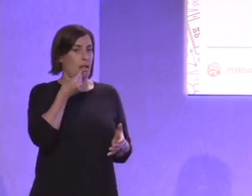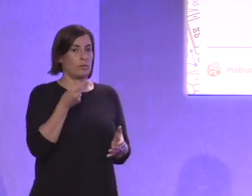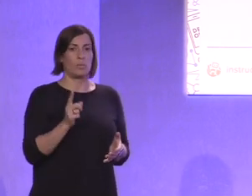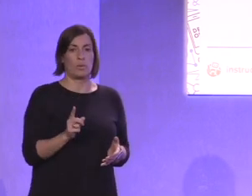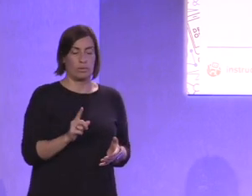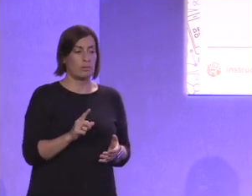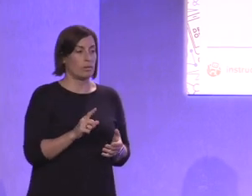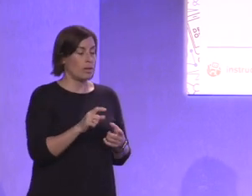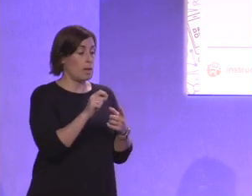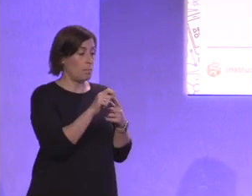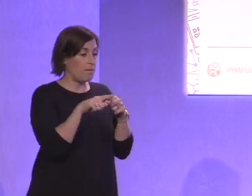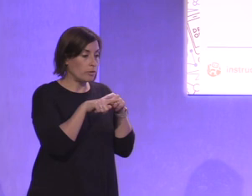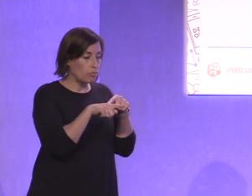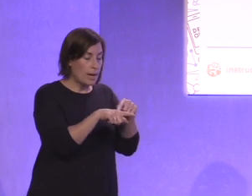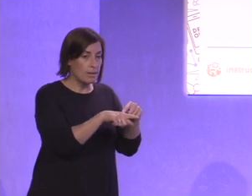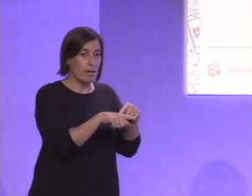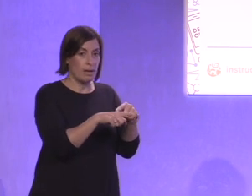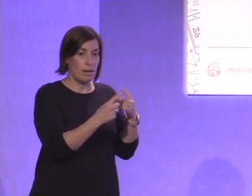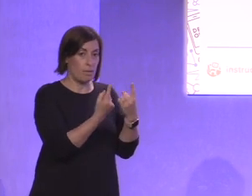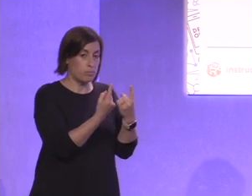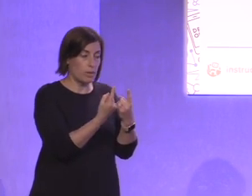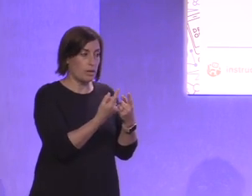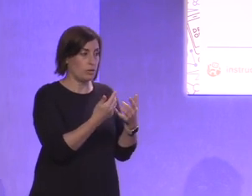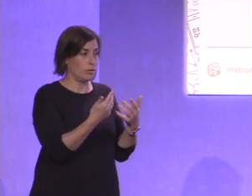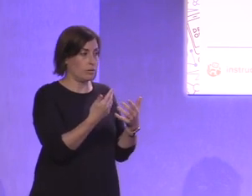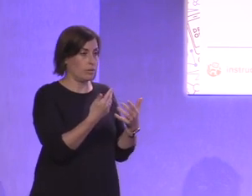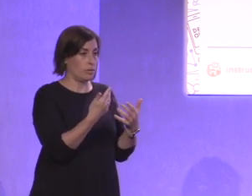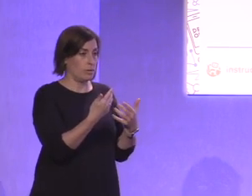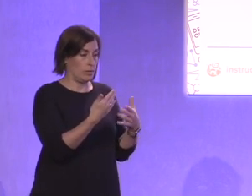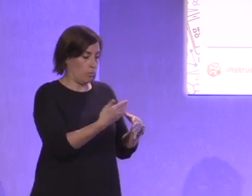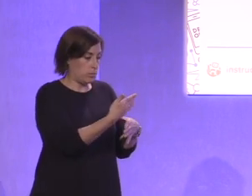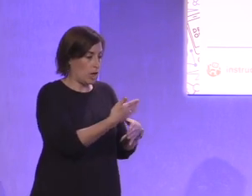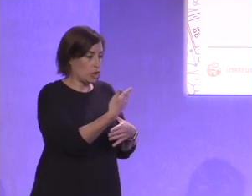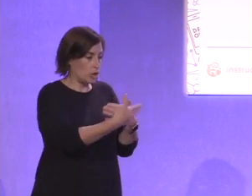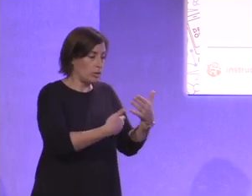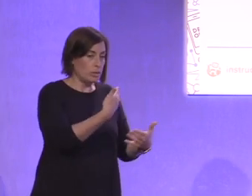Pivotal Tracker is a very big production level